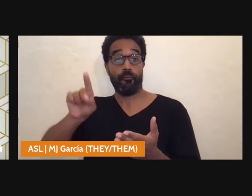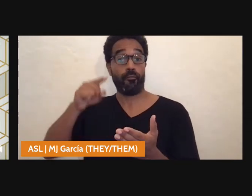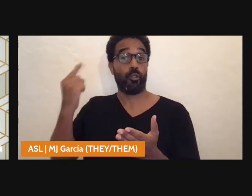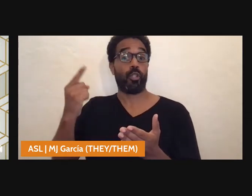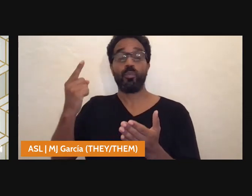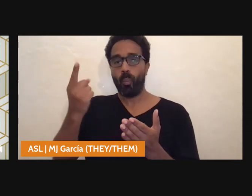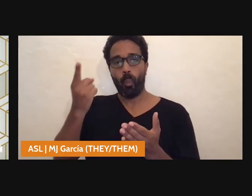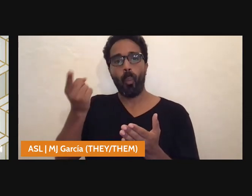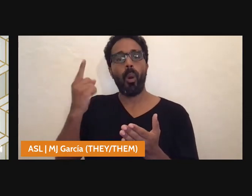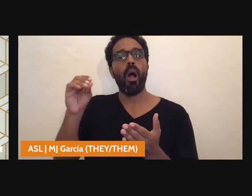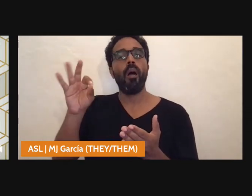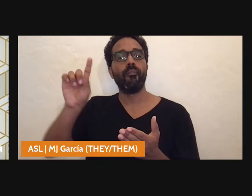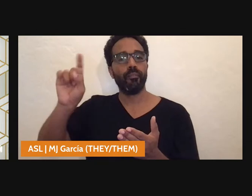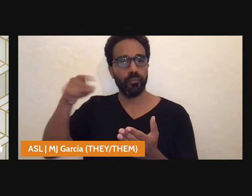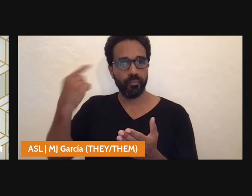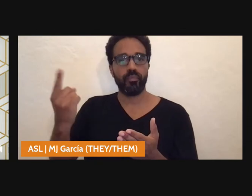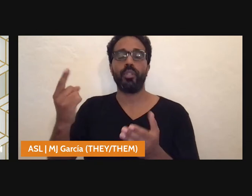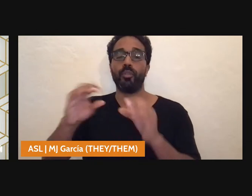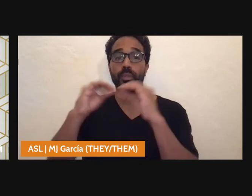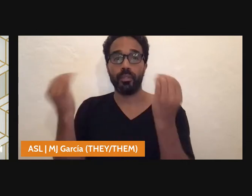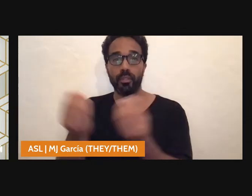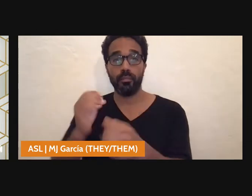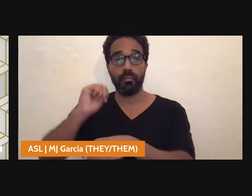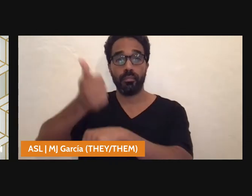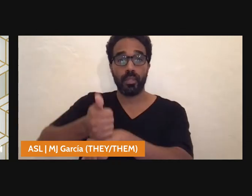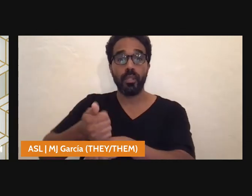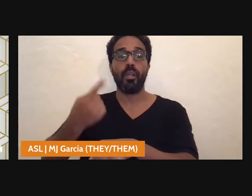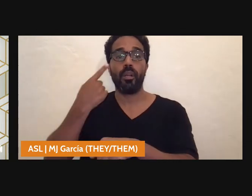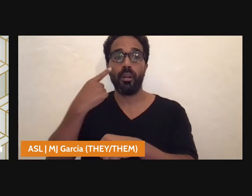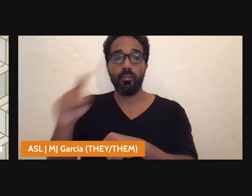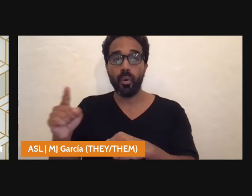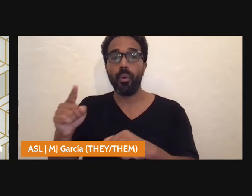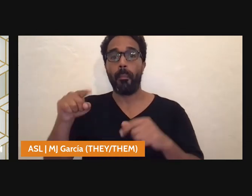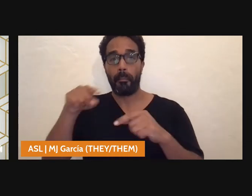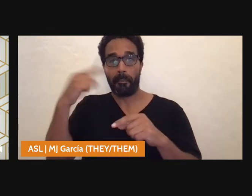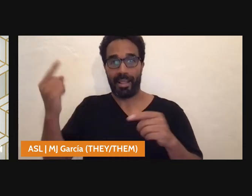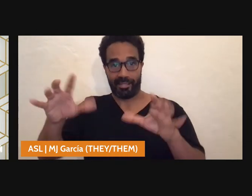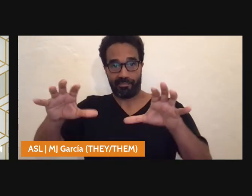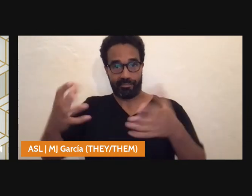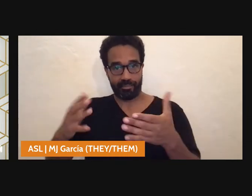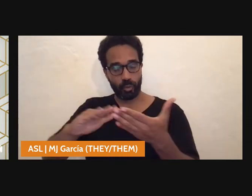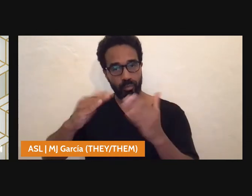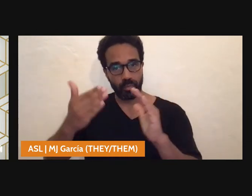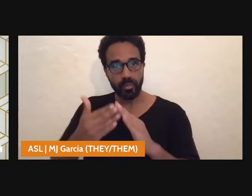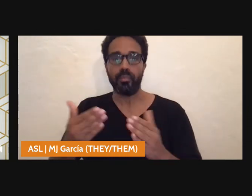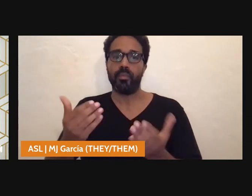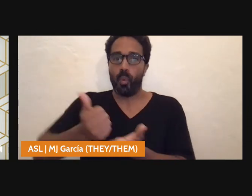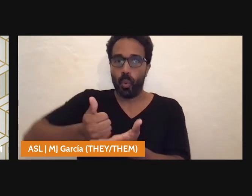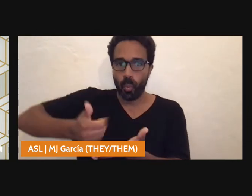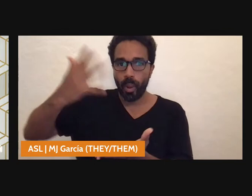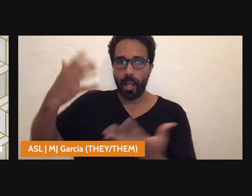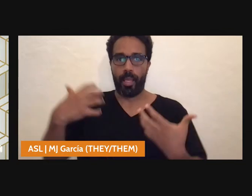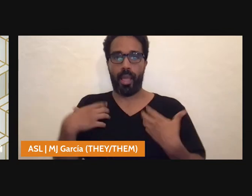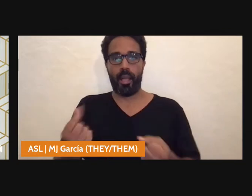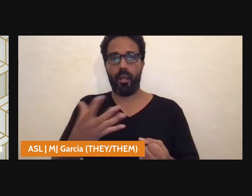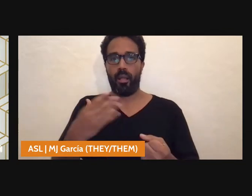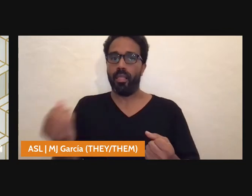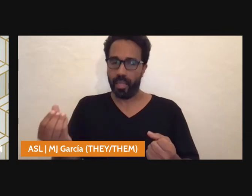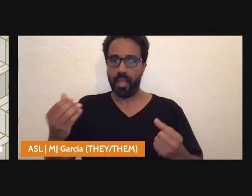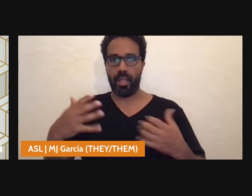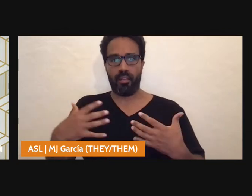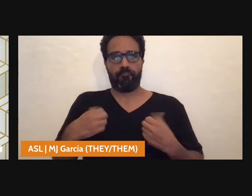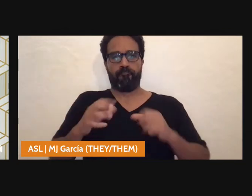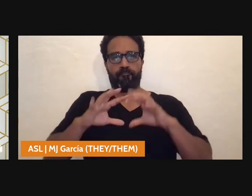to ignite generational wealth, health, and well-being. I'm also your Washington State Senator for the 28th Legislative